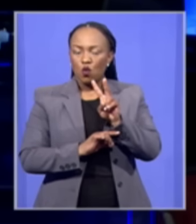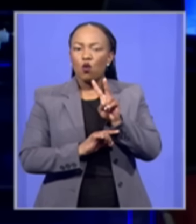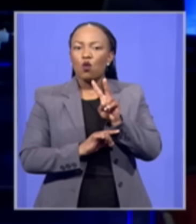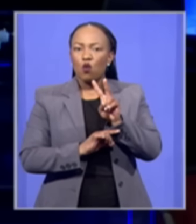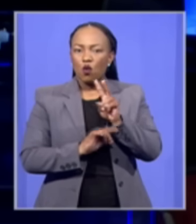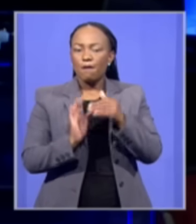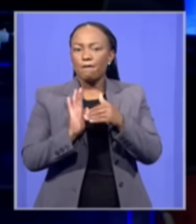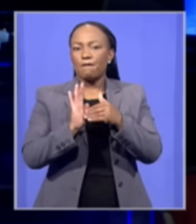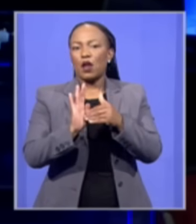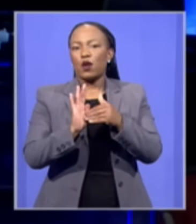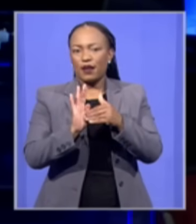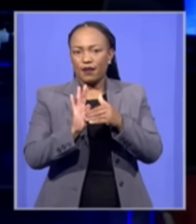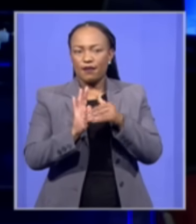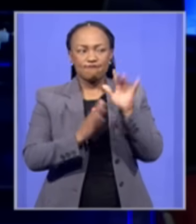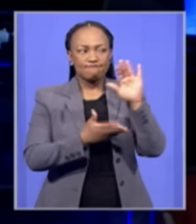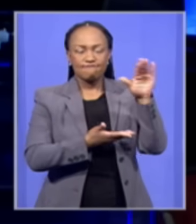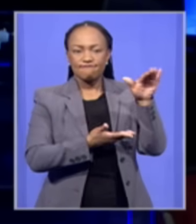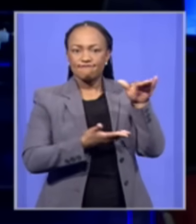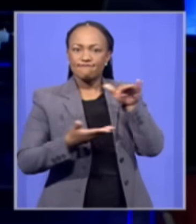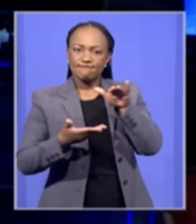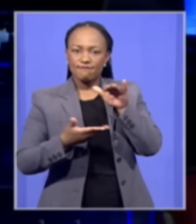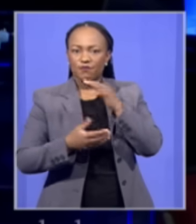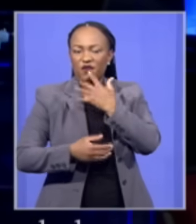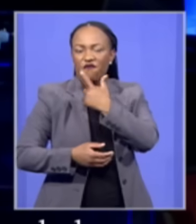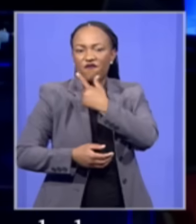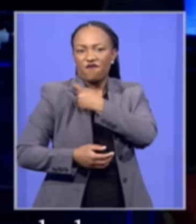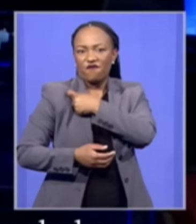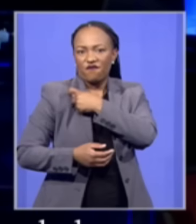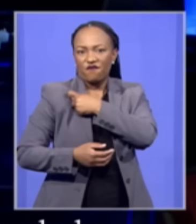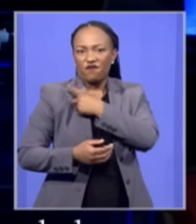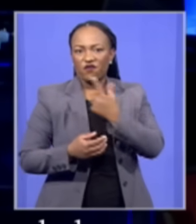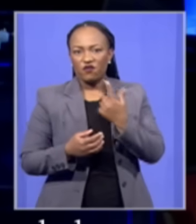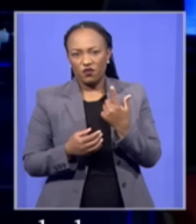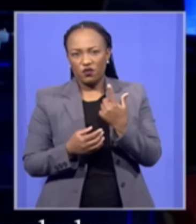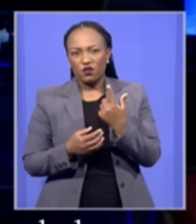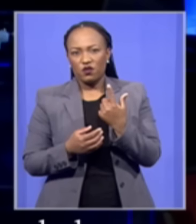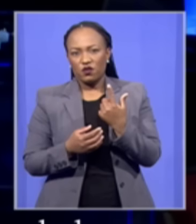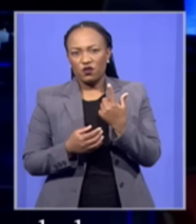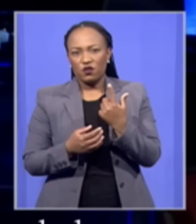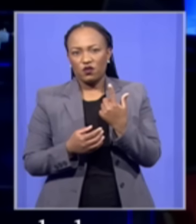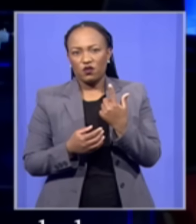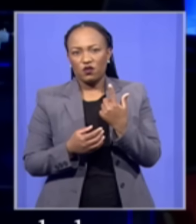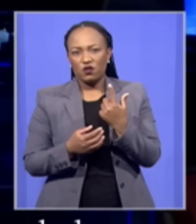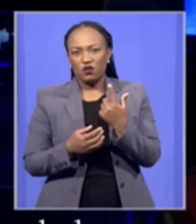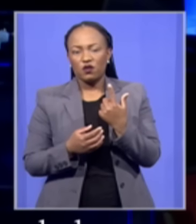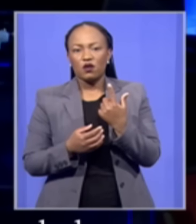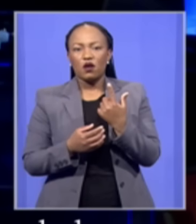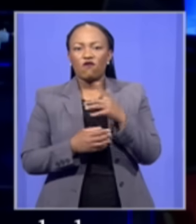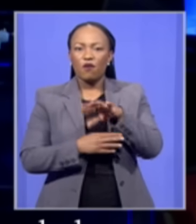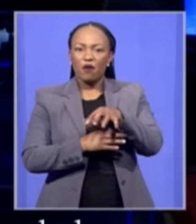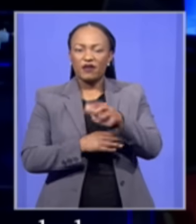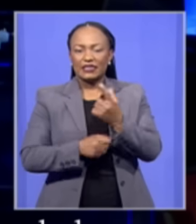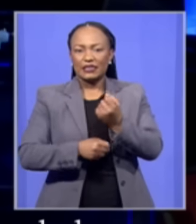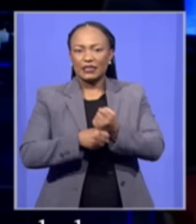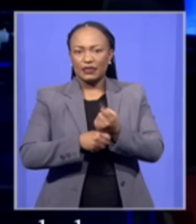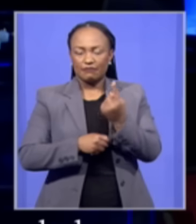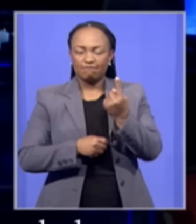42 bakeng sa diente tse laolang sewa sa Mokaka provinseng ya Gauteng.